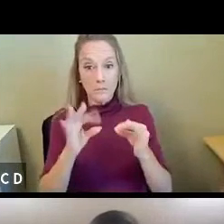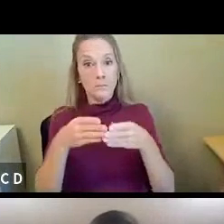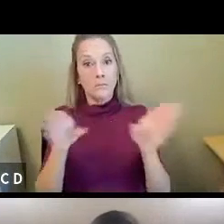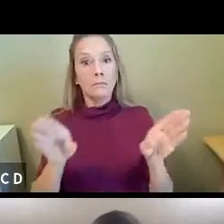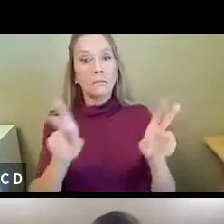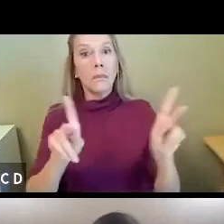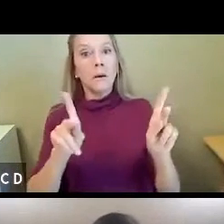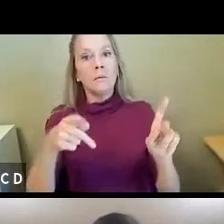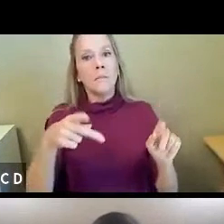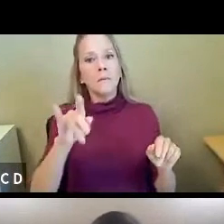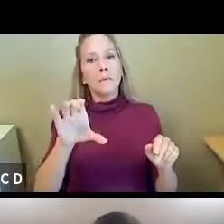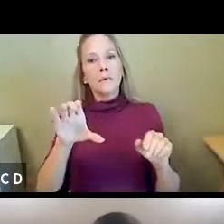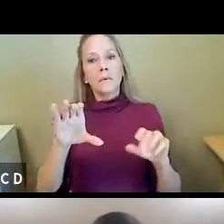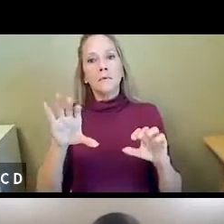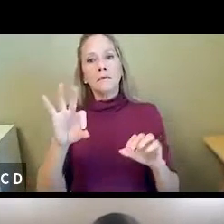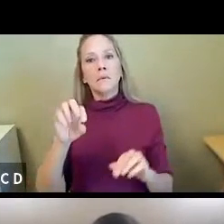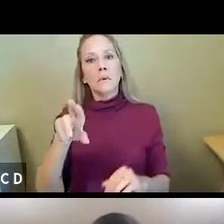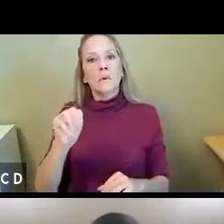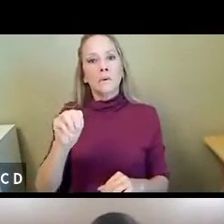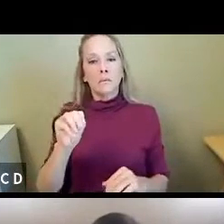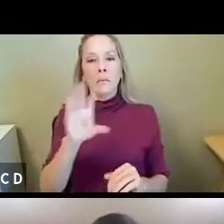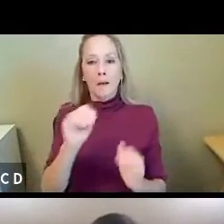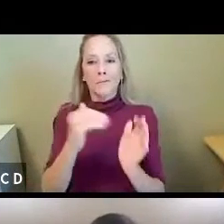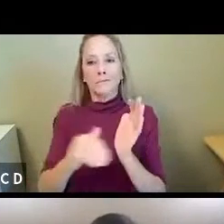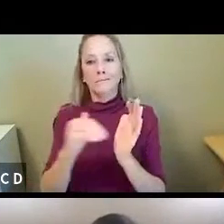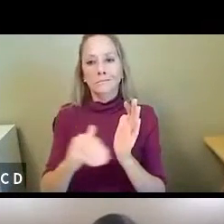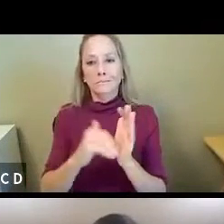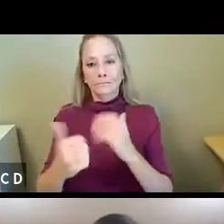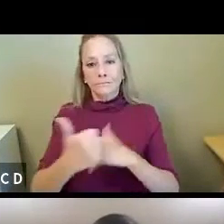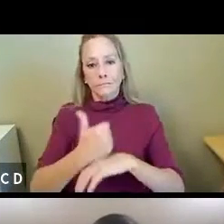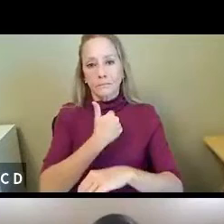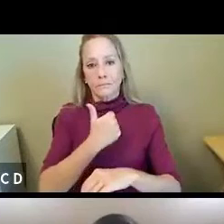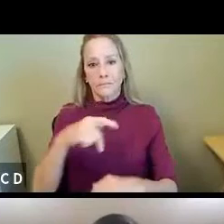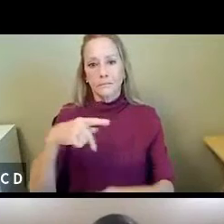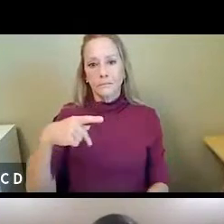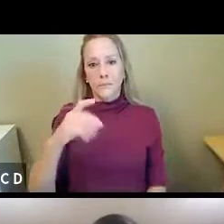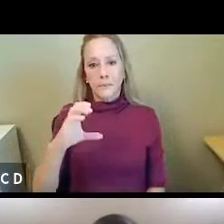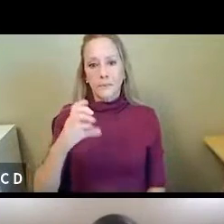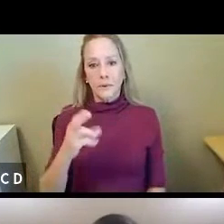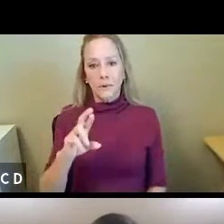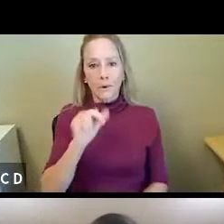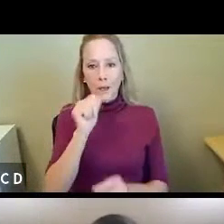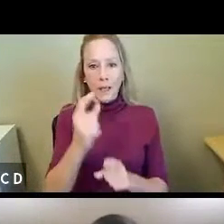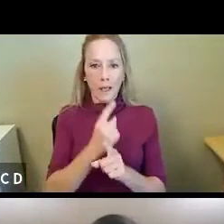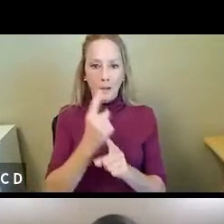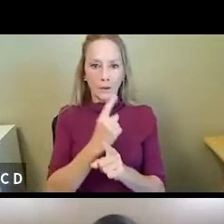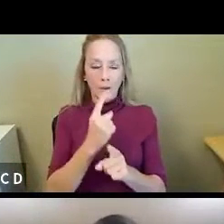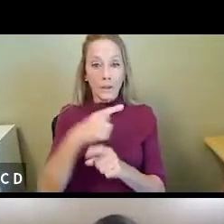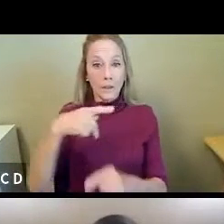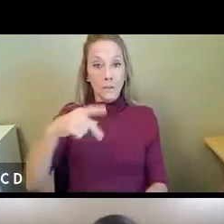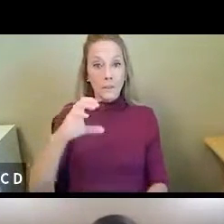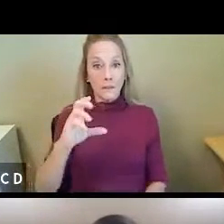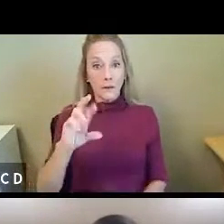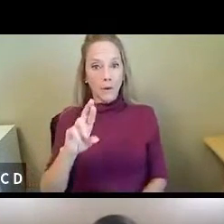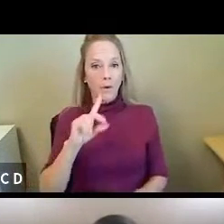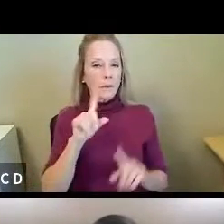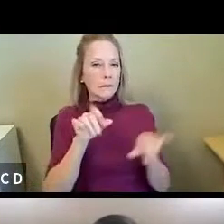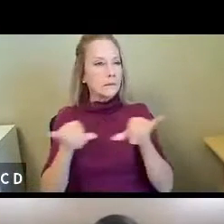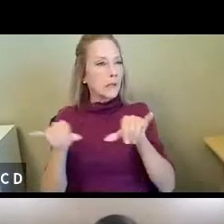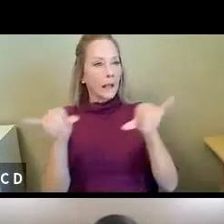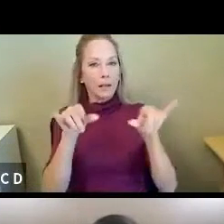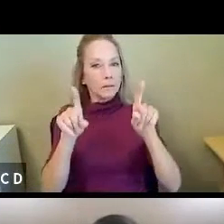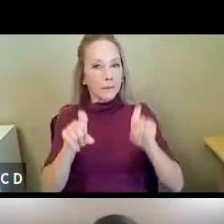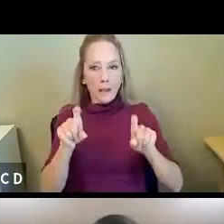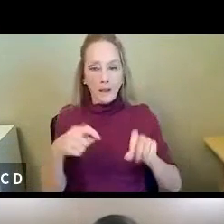forum and the repeated accusations of PCR inaccuracy? The PCR is a standard test that we